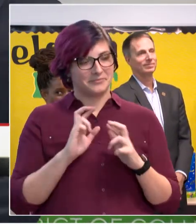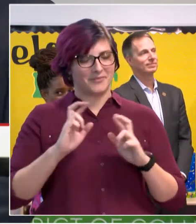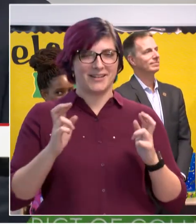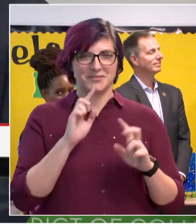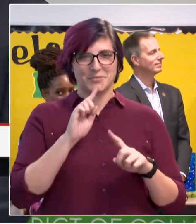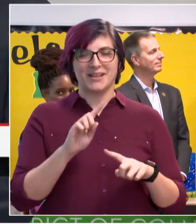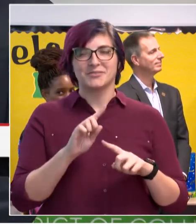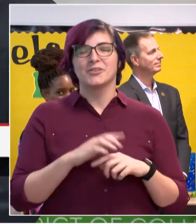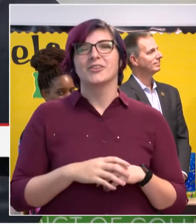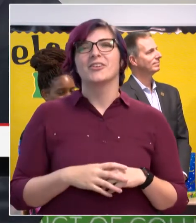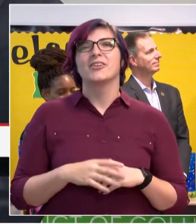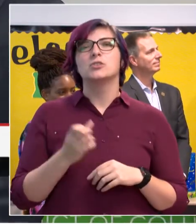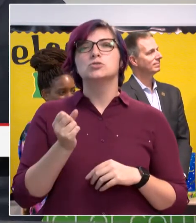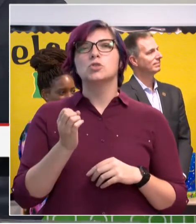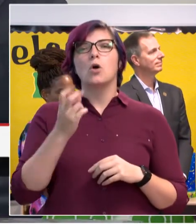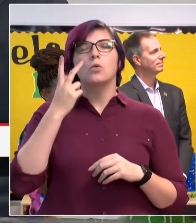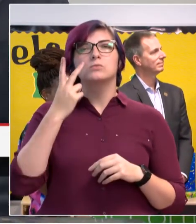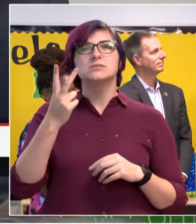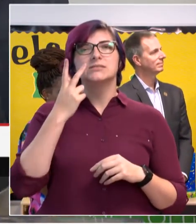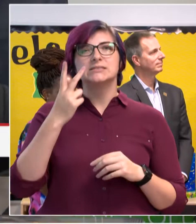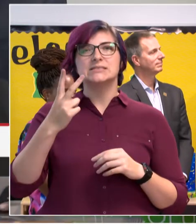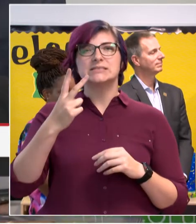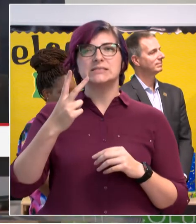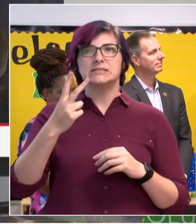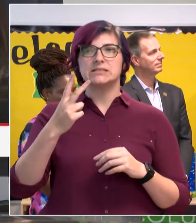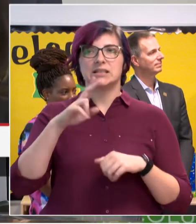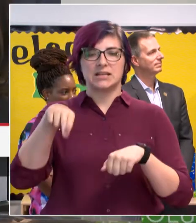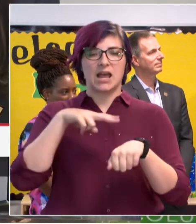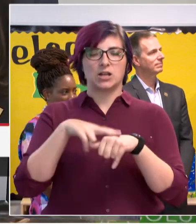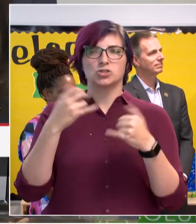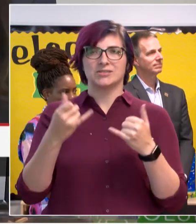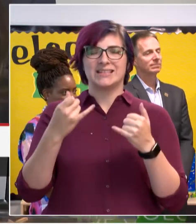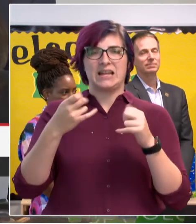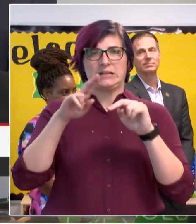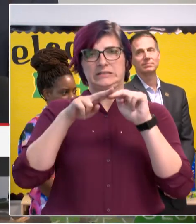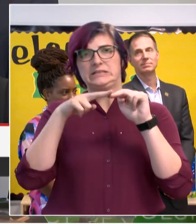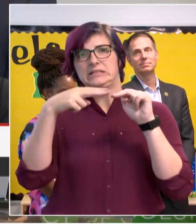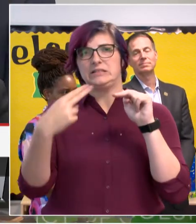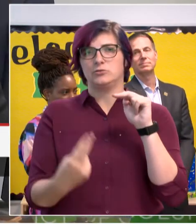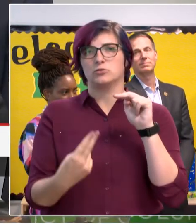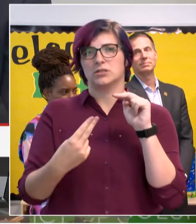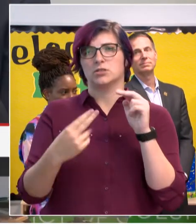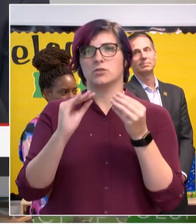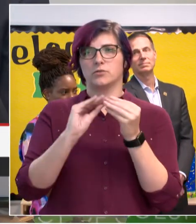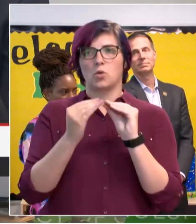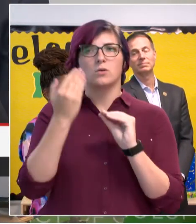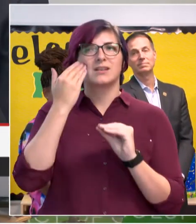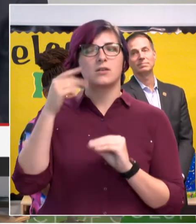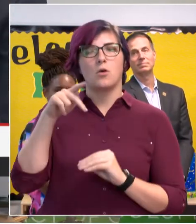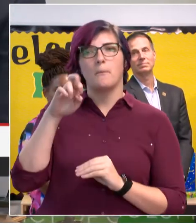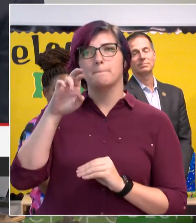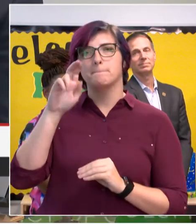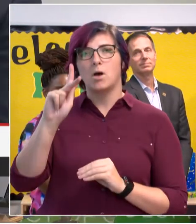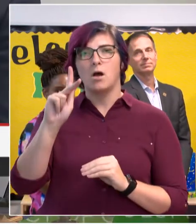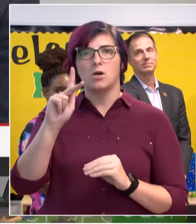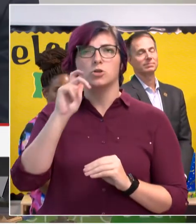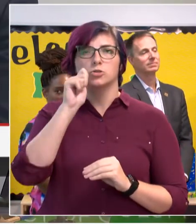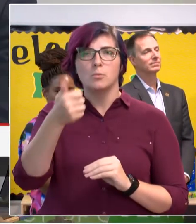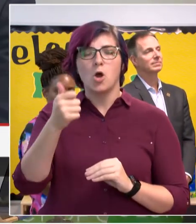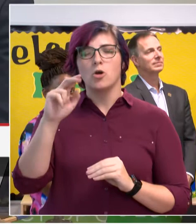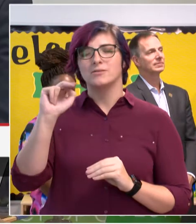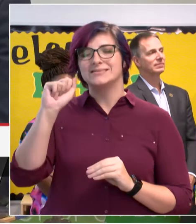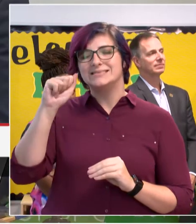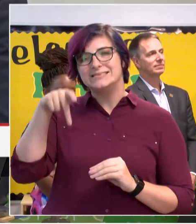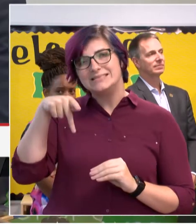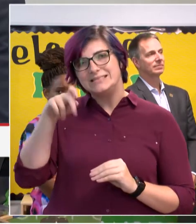the NAEP top line scores nationally today that show a decrease. I know Park will come out tomorrow and NAEP in October. But